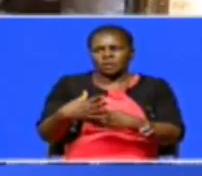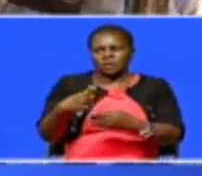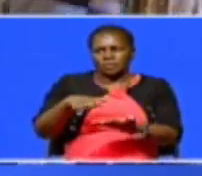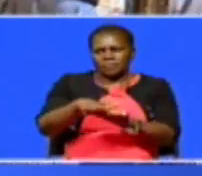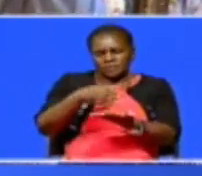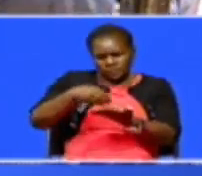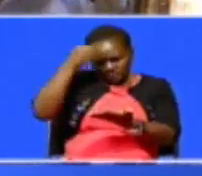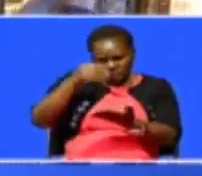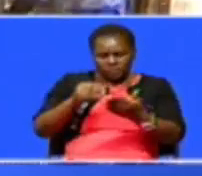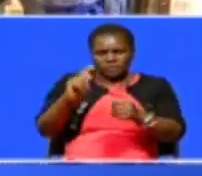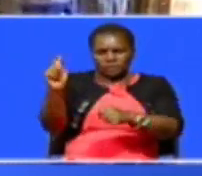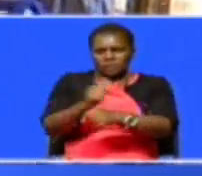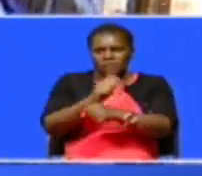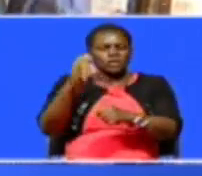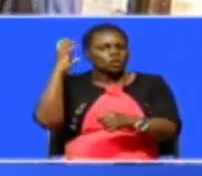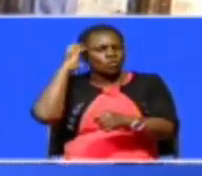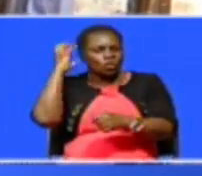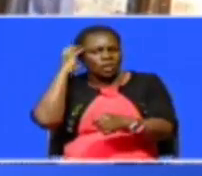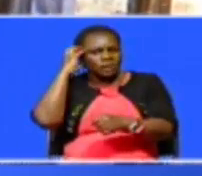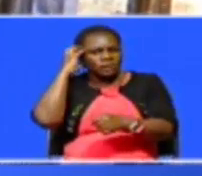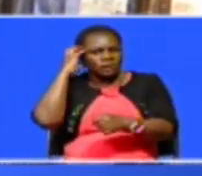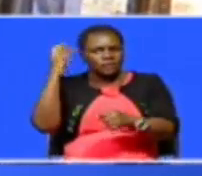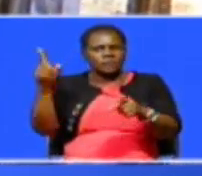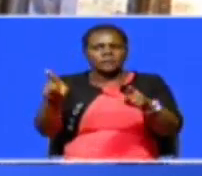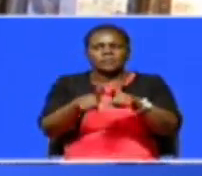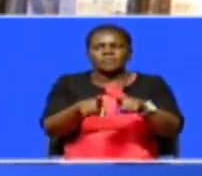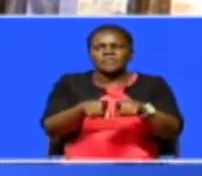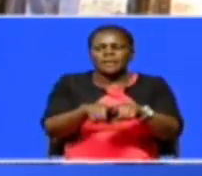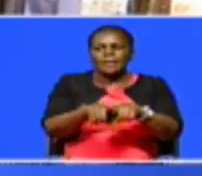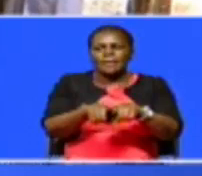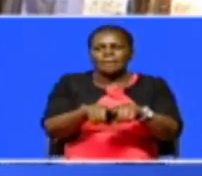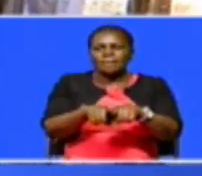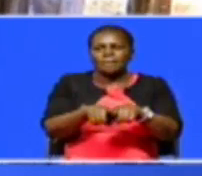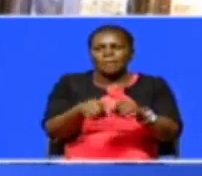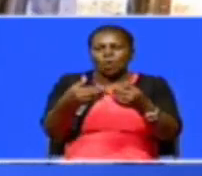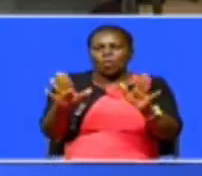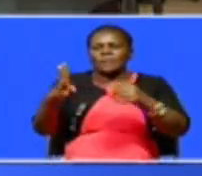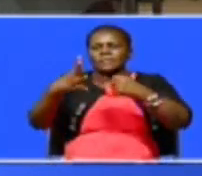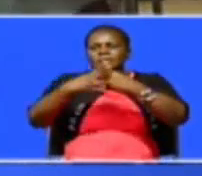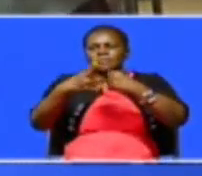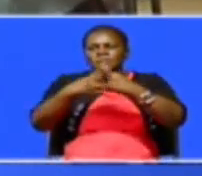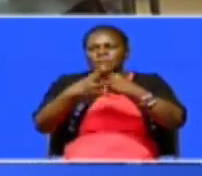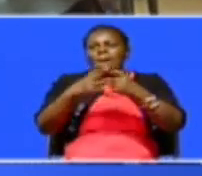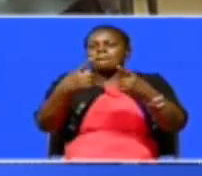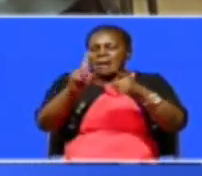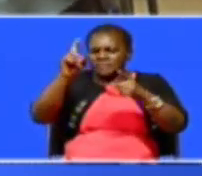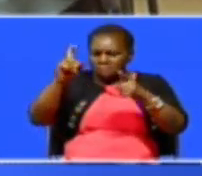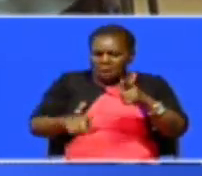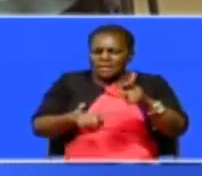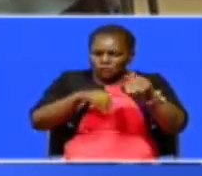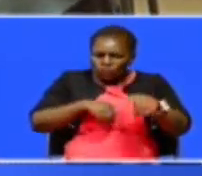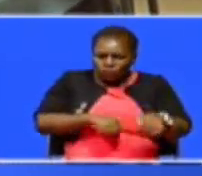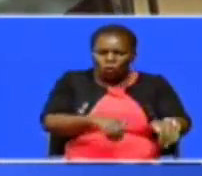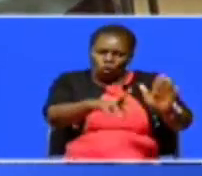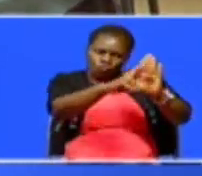education. Teacher training colleges and TVET institutions will be allowed to reopen from September, subject to strict adherence to the Minister of